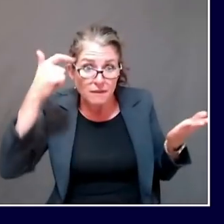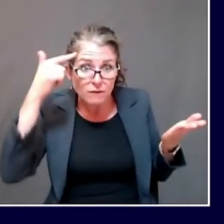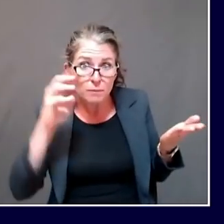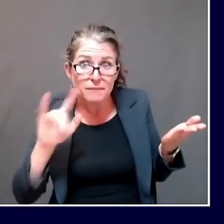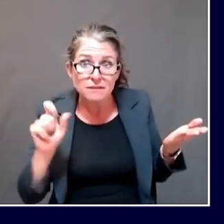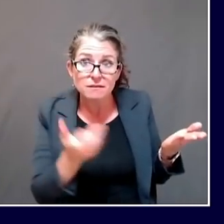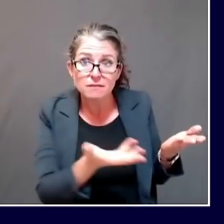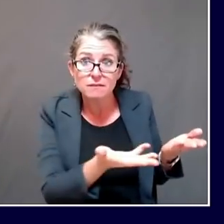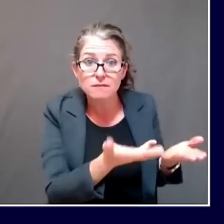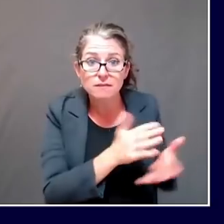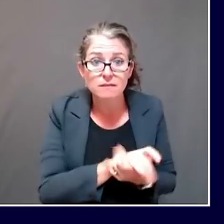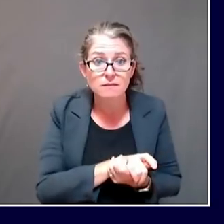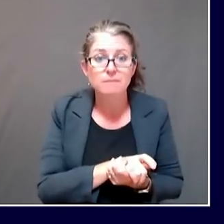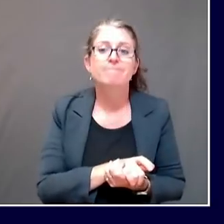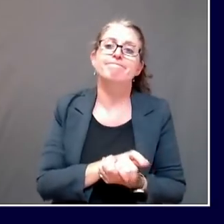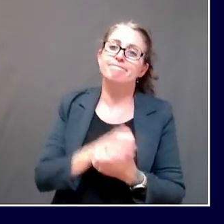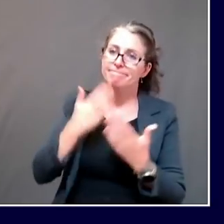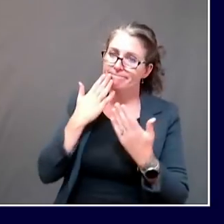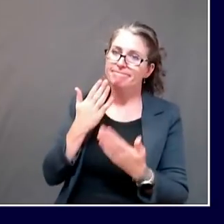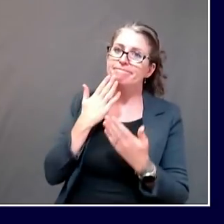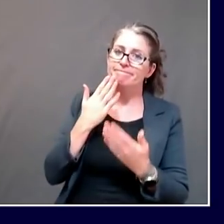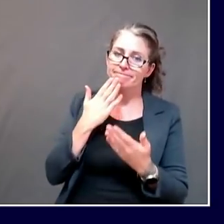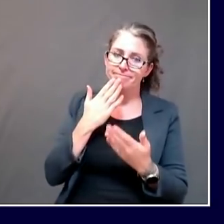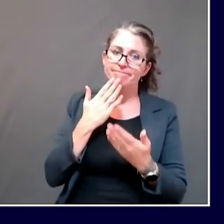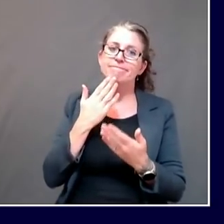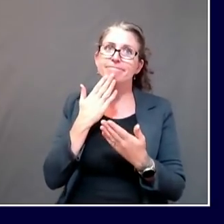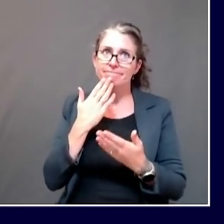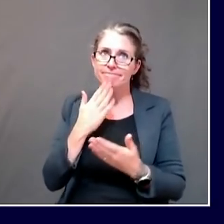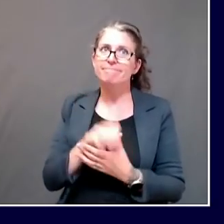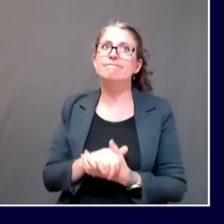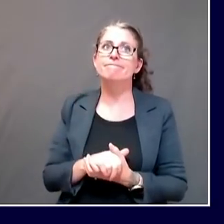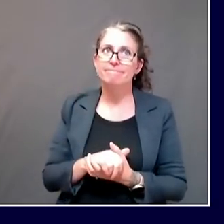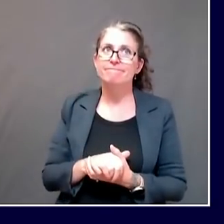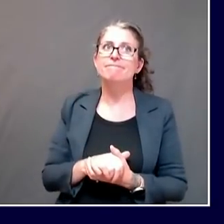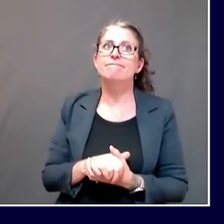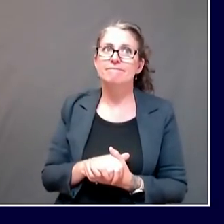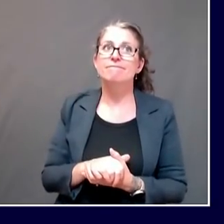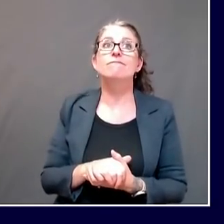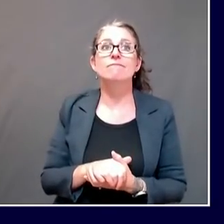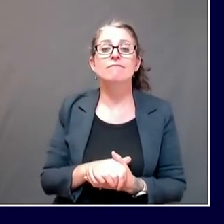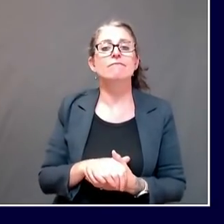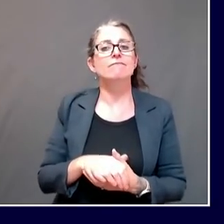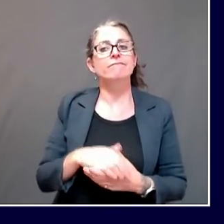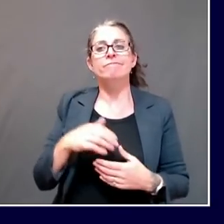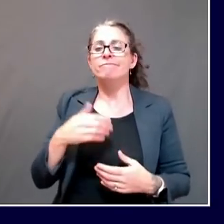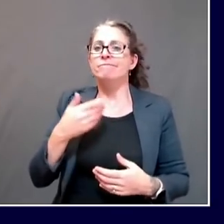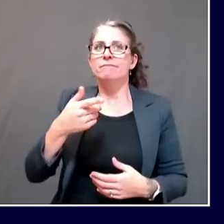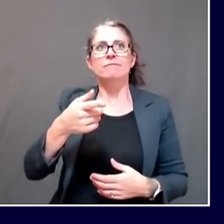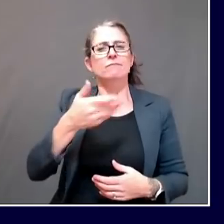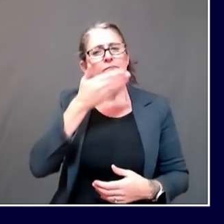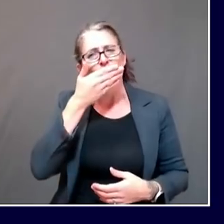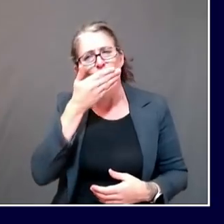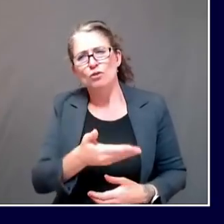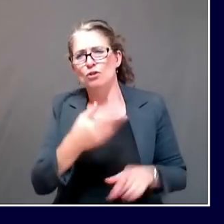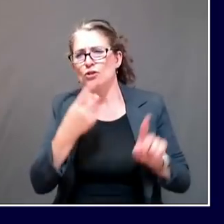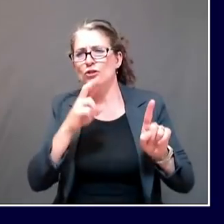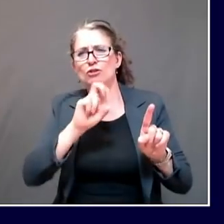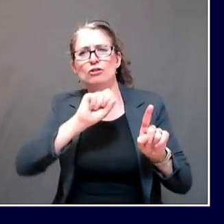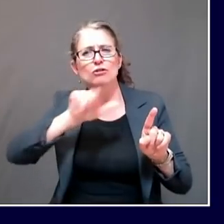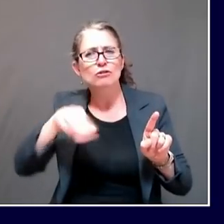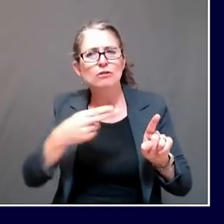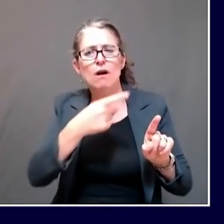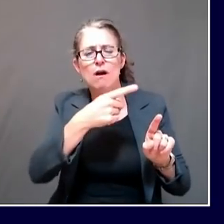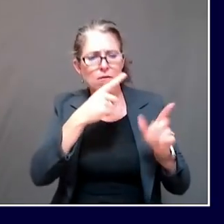Thank you, Dr. Shah, as usual, for your somber, honest, scientific approach to this information and providing the